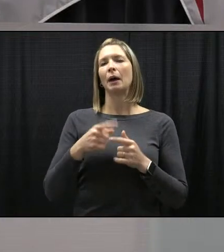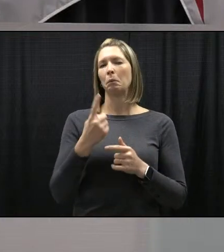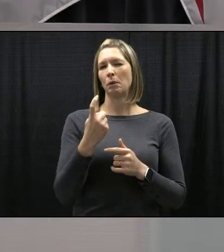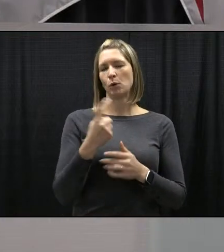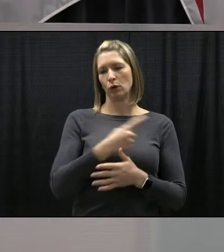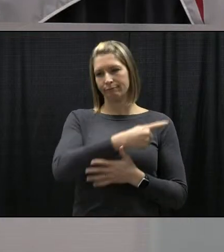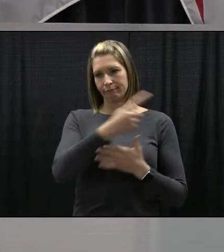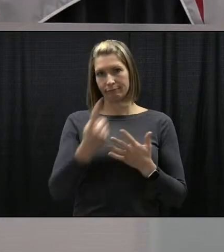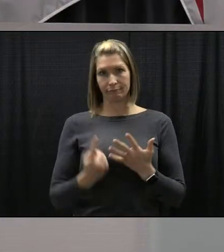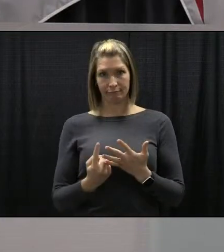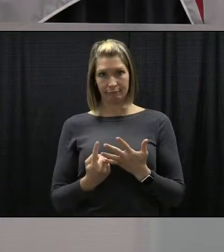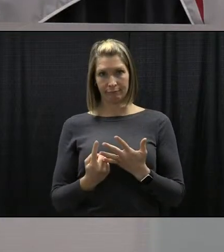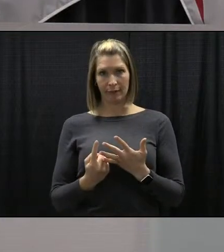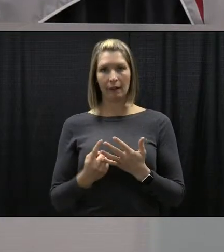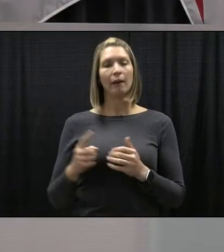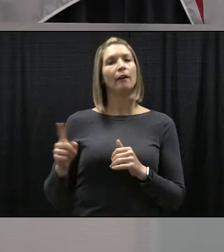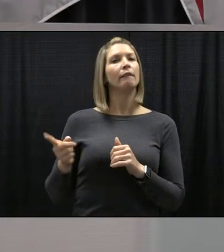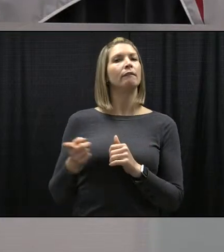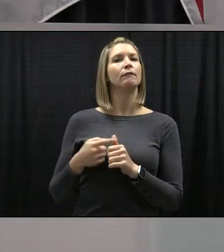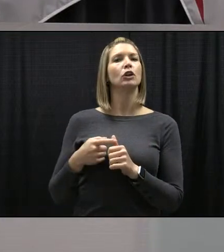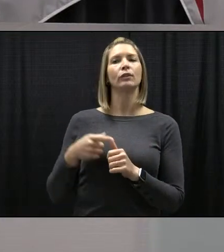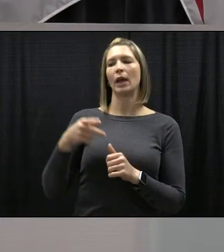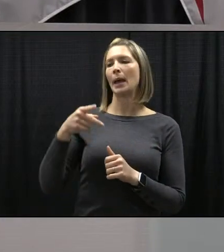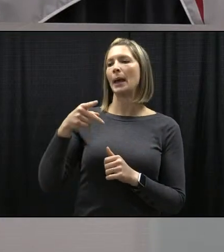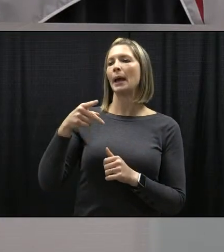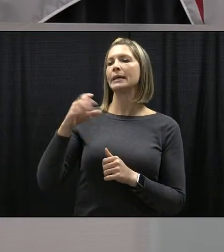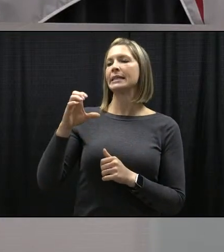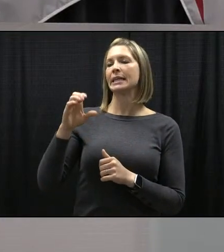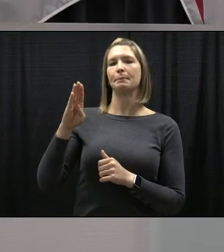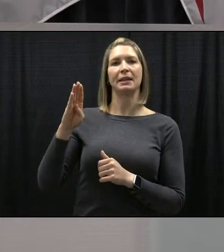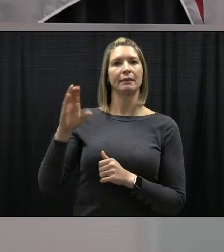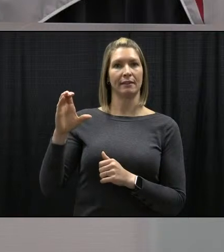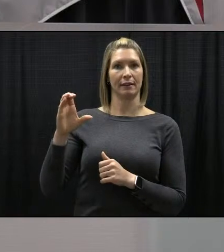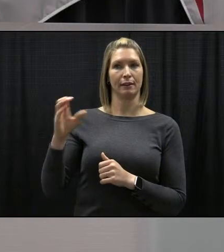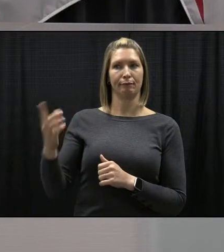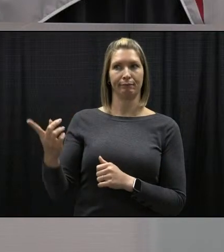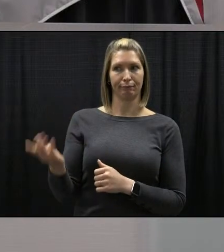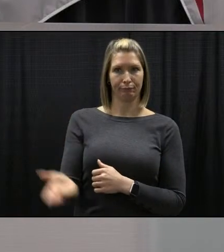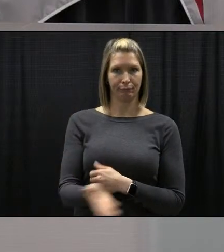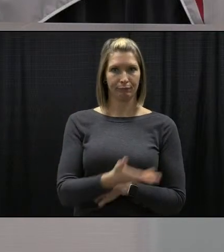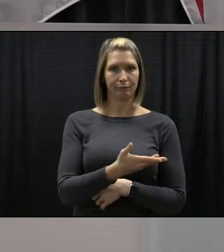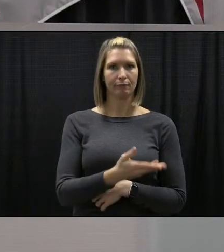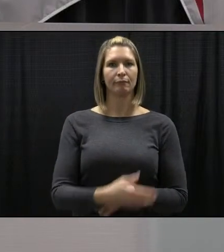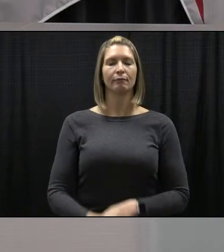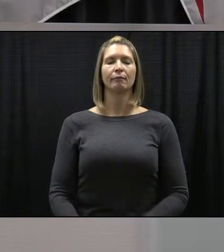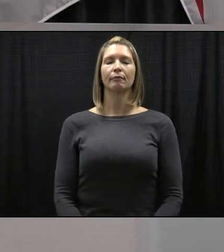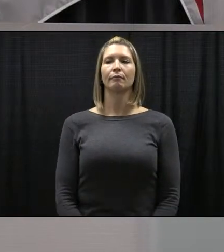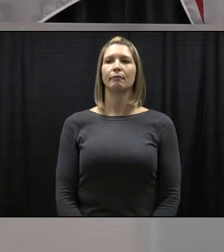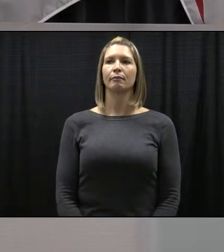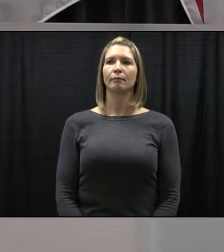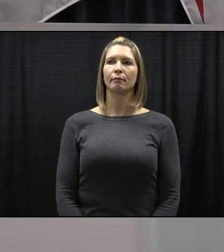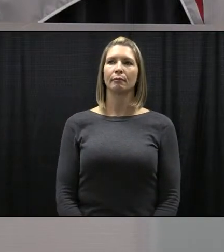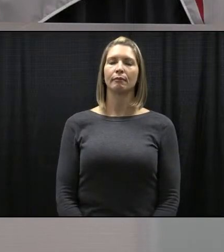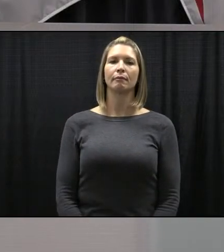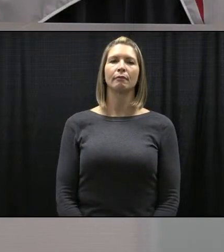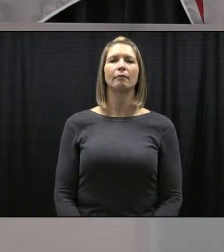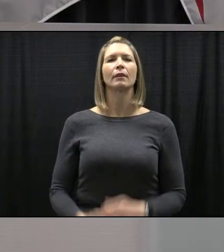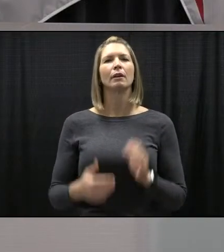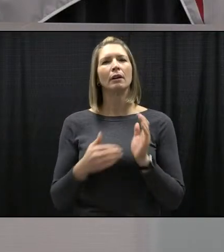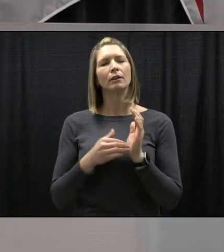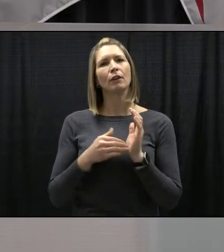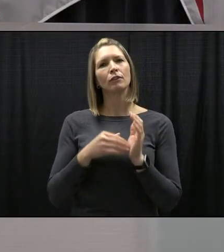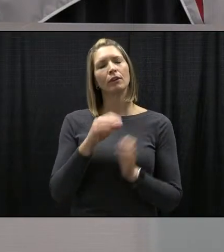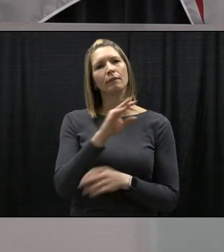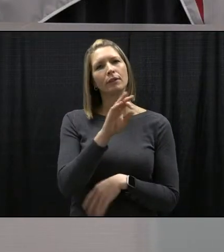1 final question. Our first questions are from Peter Cowan with CBC. Please go ahead and make your way to the mic. Dr. Fitzgerald,